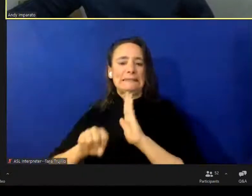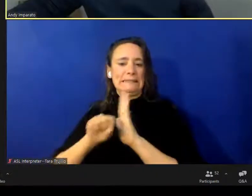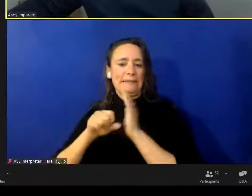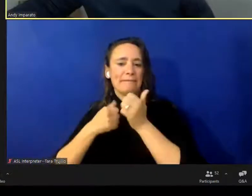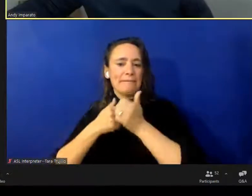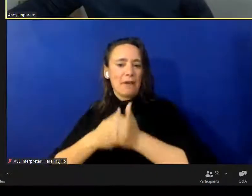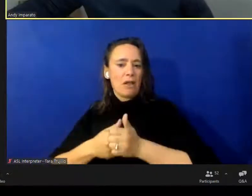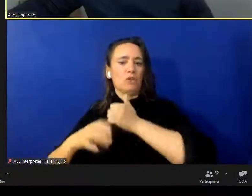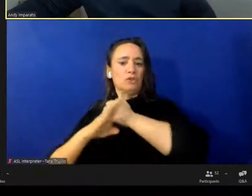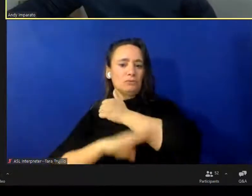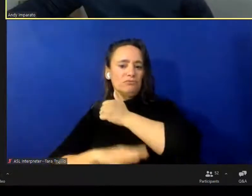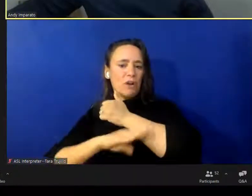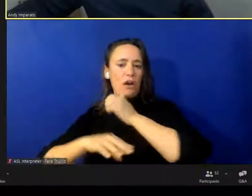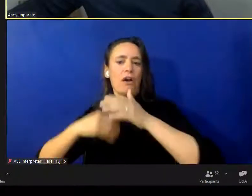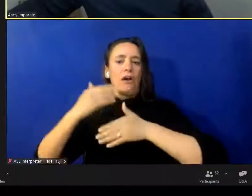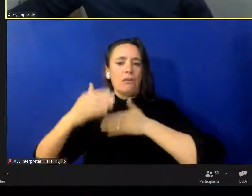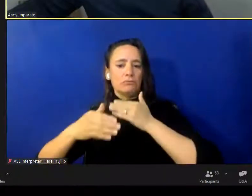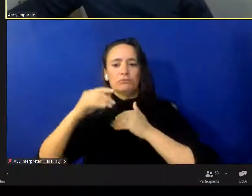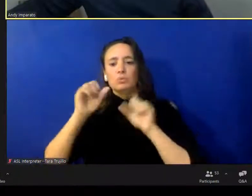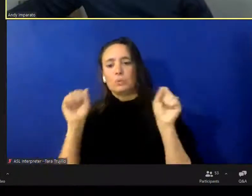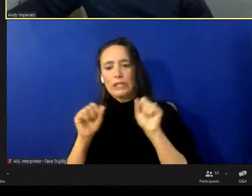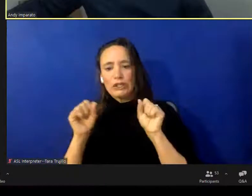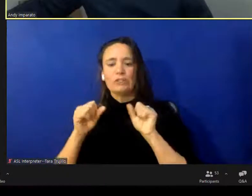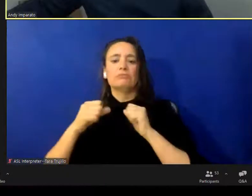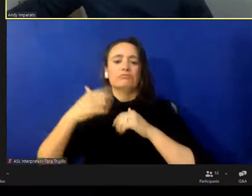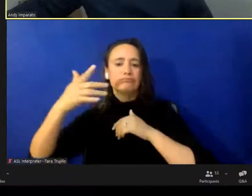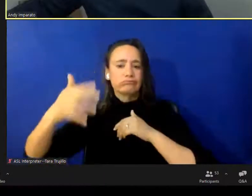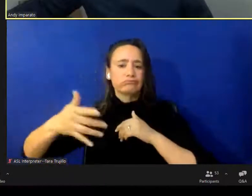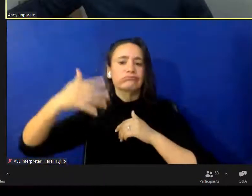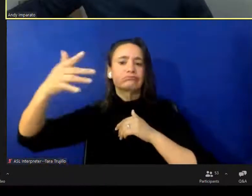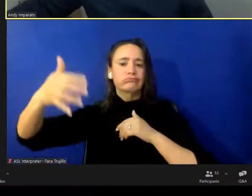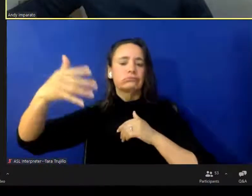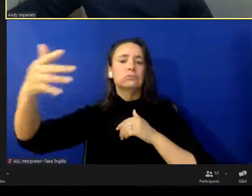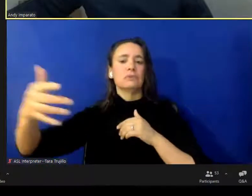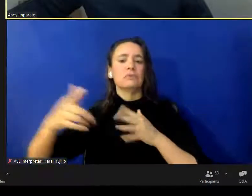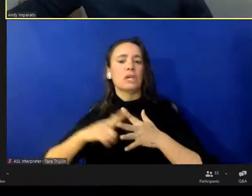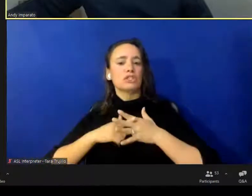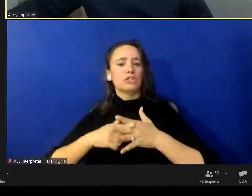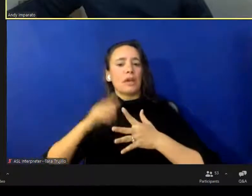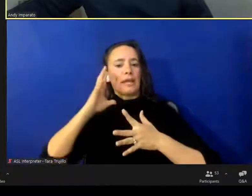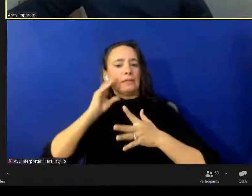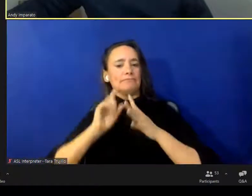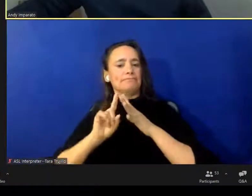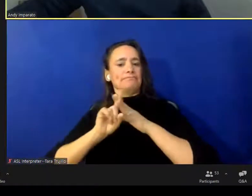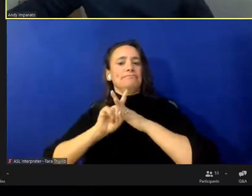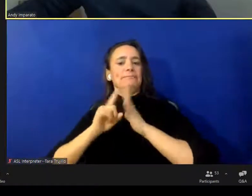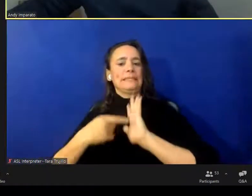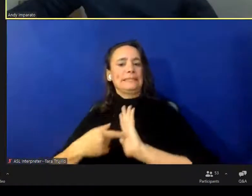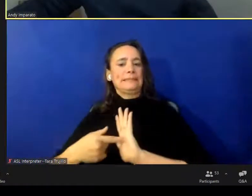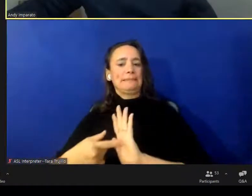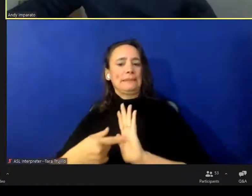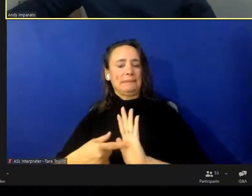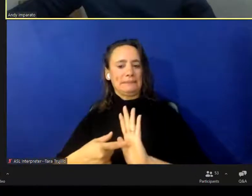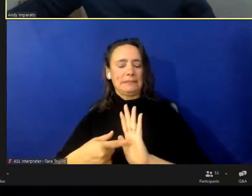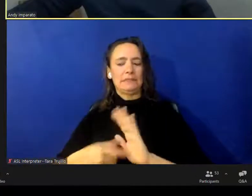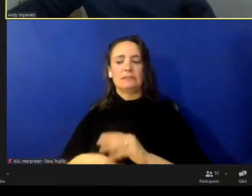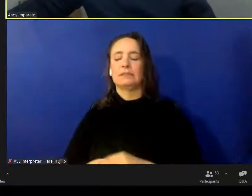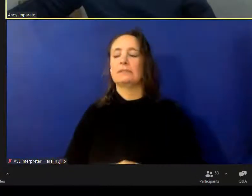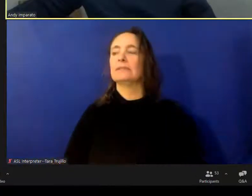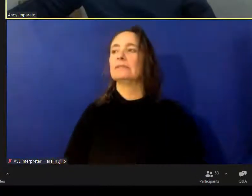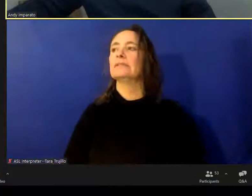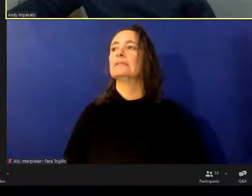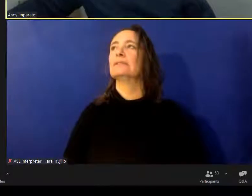predictable. But if you look at kind of since I started experiencing symptoms, which is now,